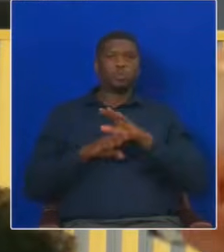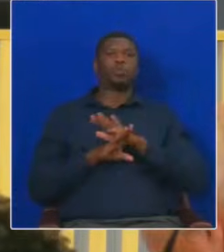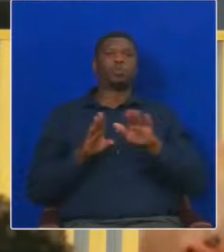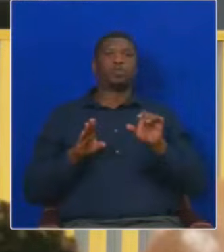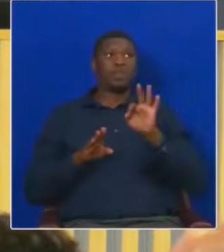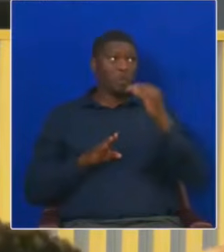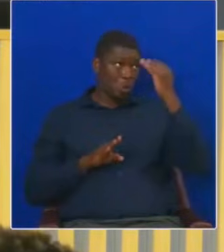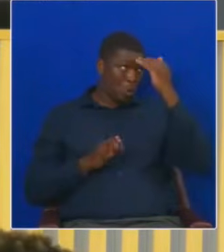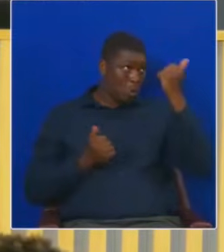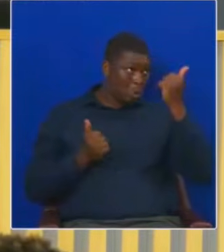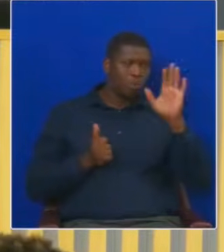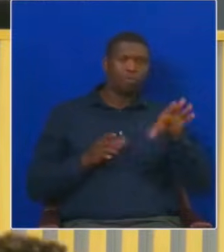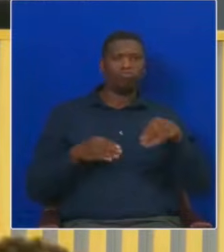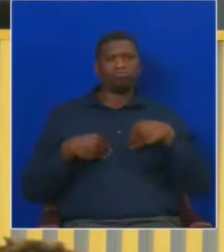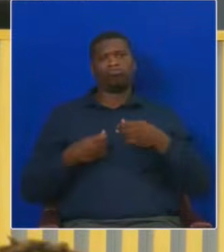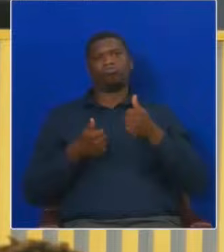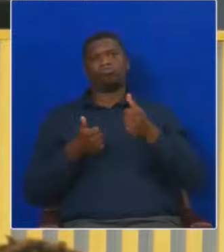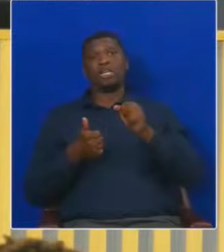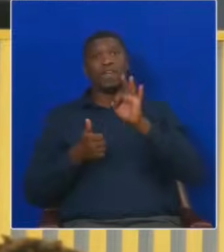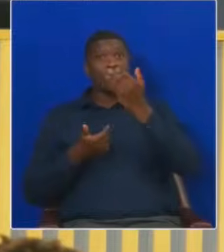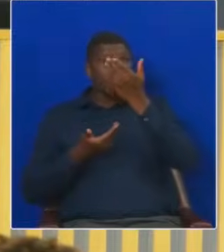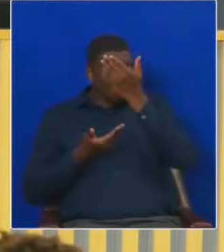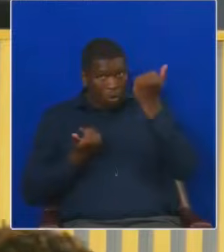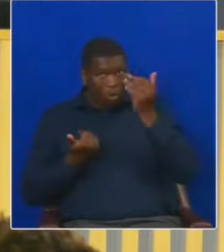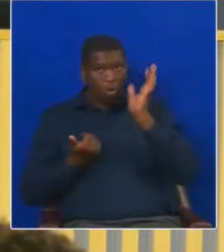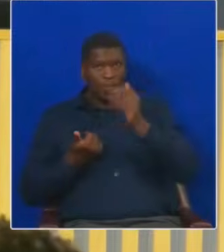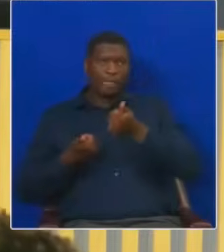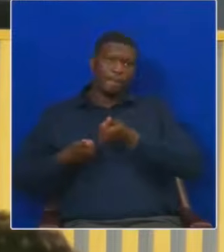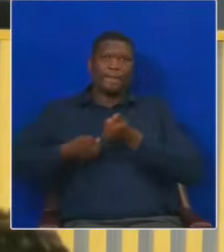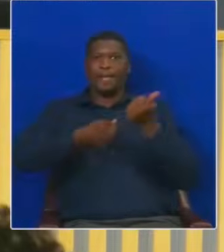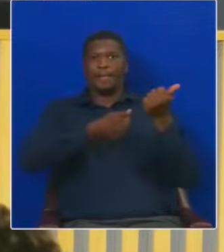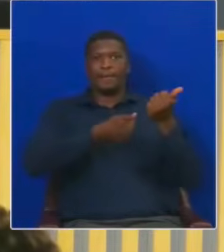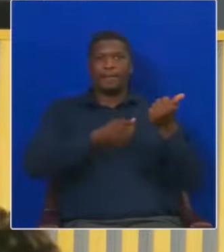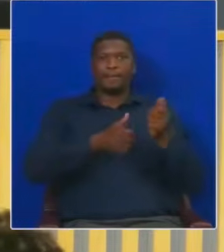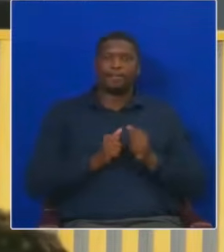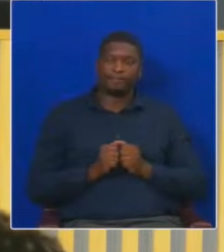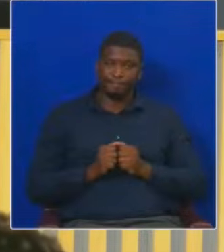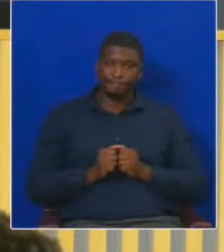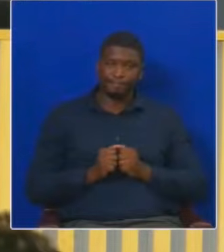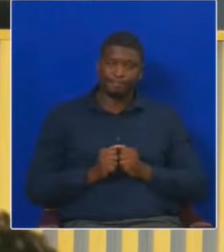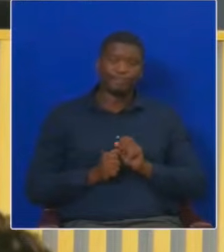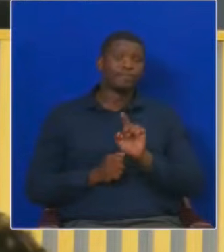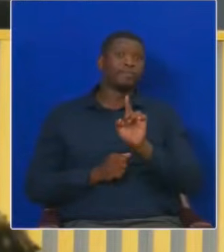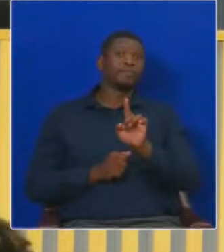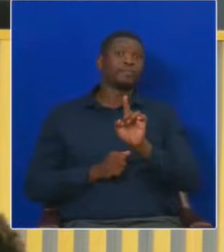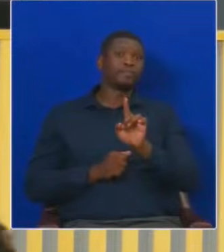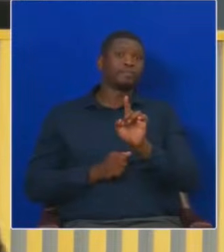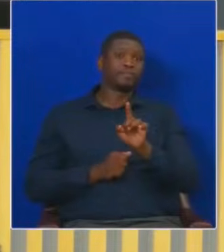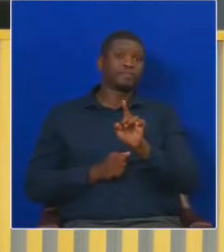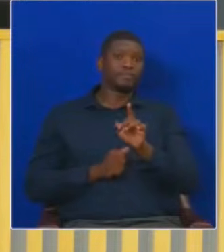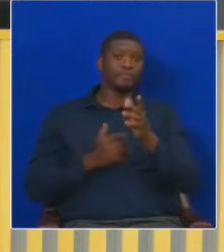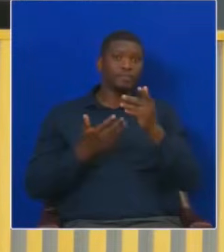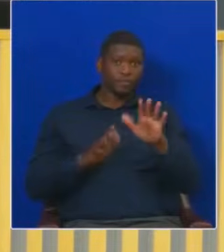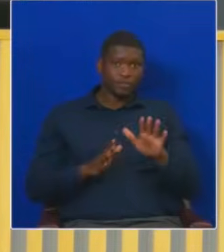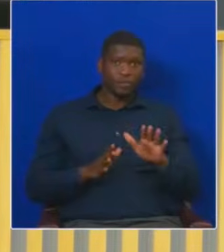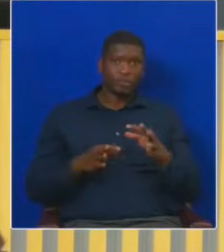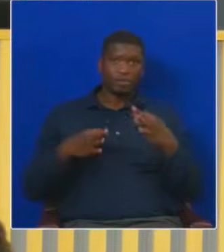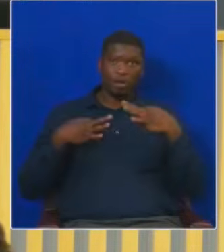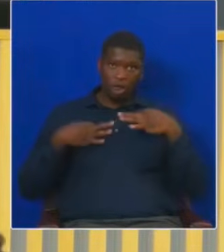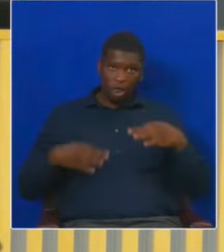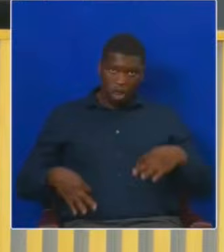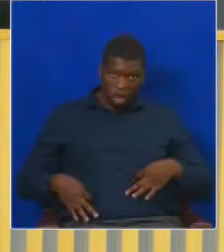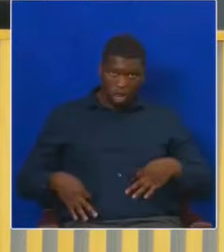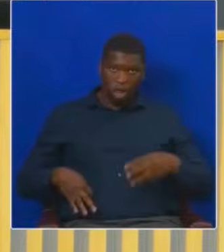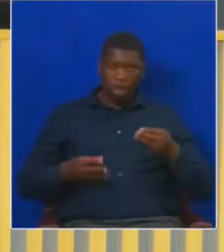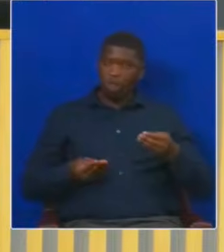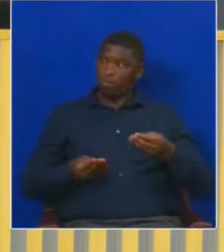be returned back to me. However, the clothes were never brought back to me,